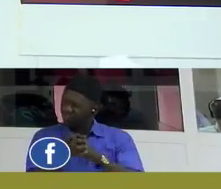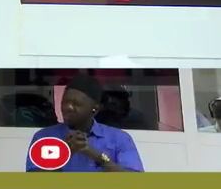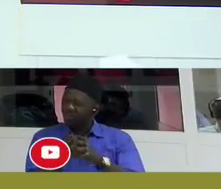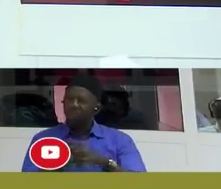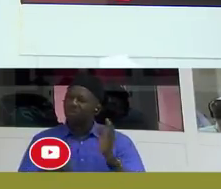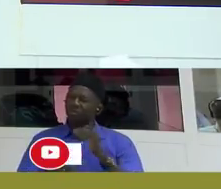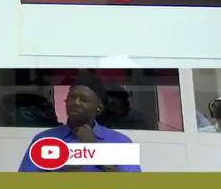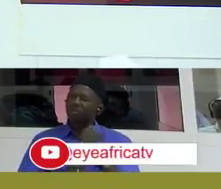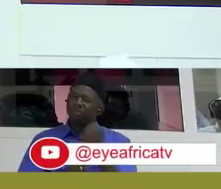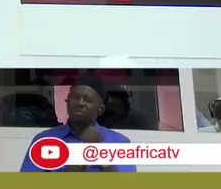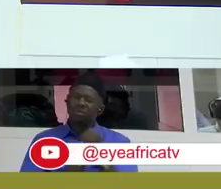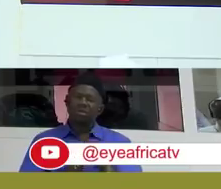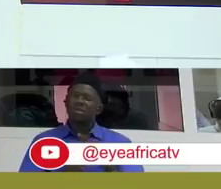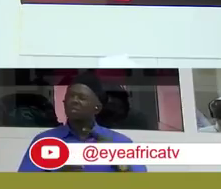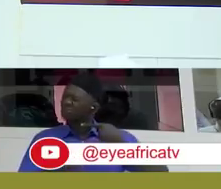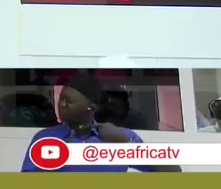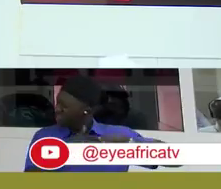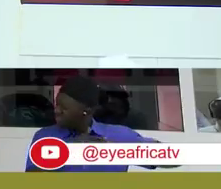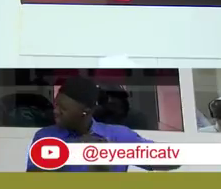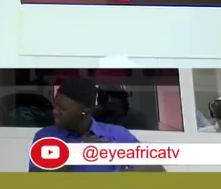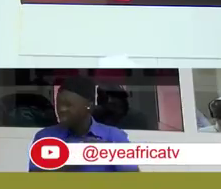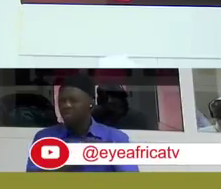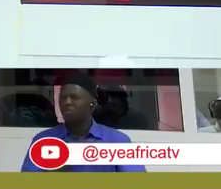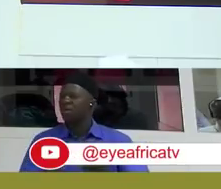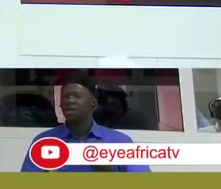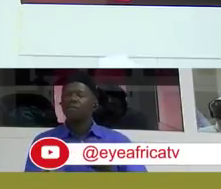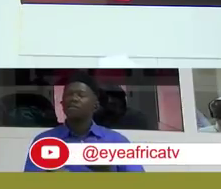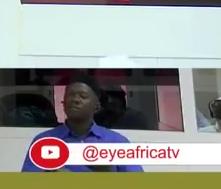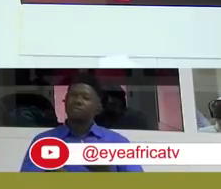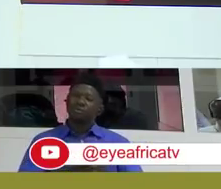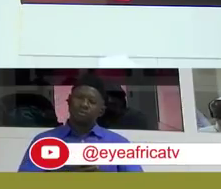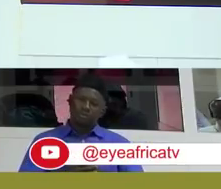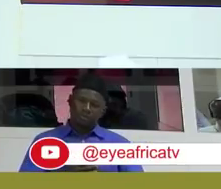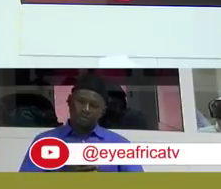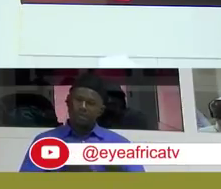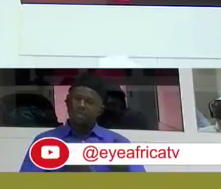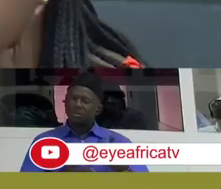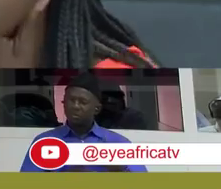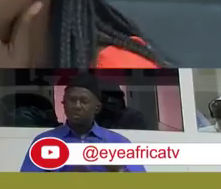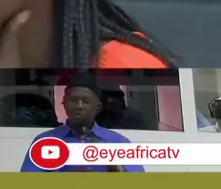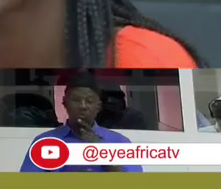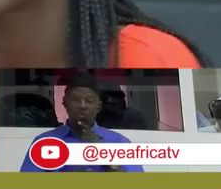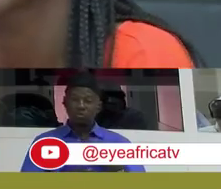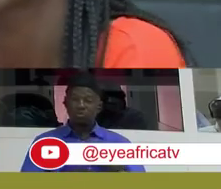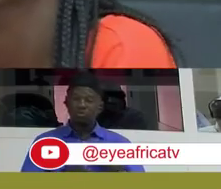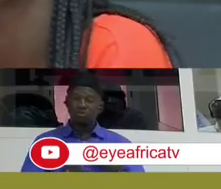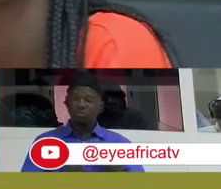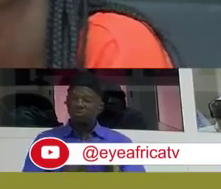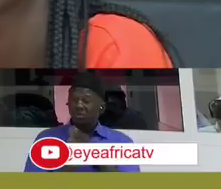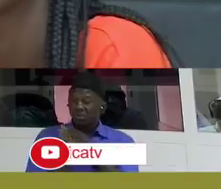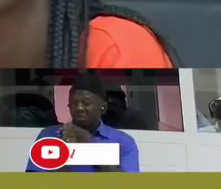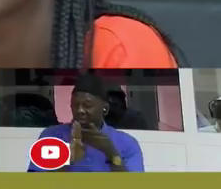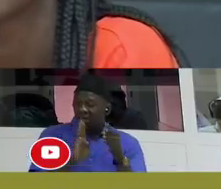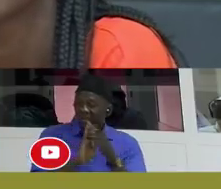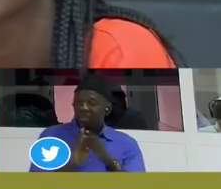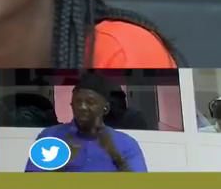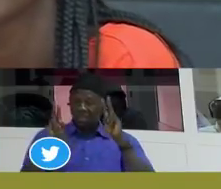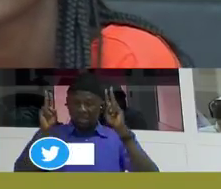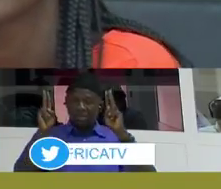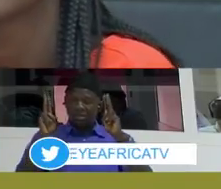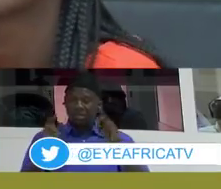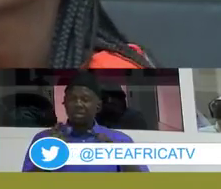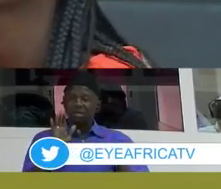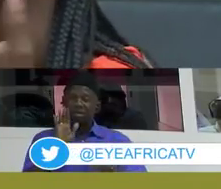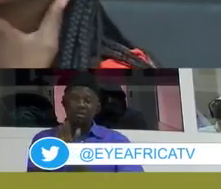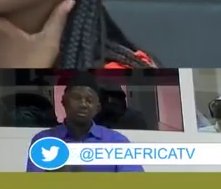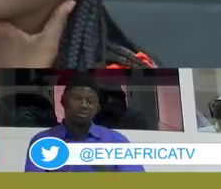and has gone very deep. The people who influenced Yahya, Zakir Naik, he